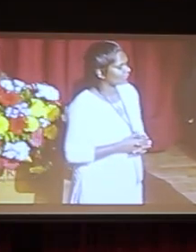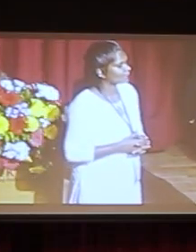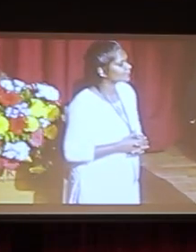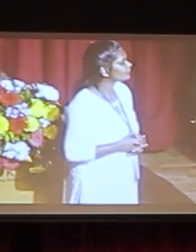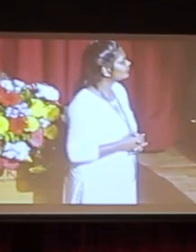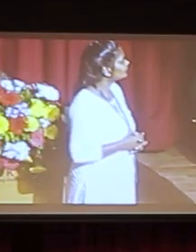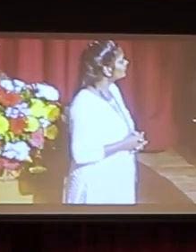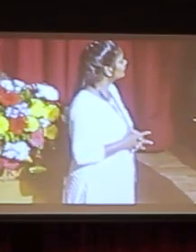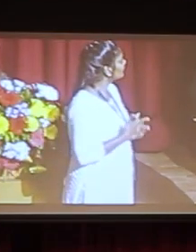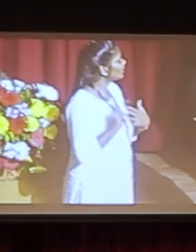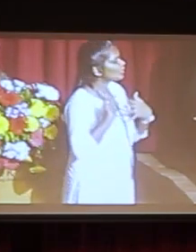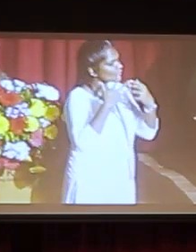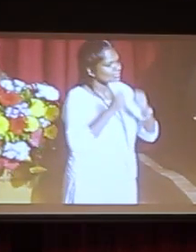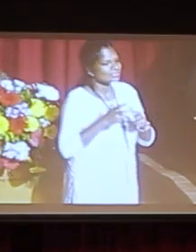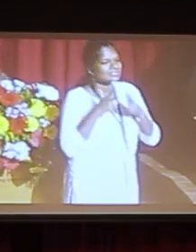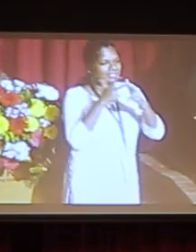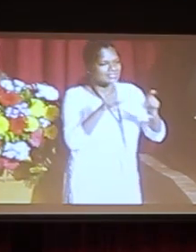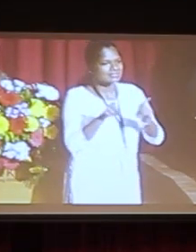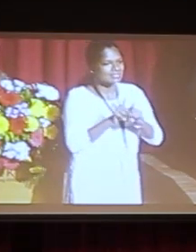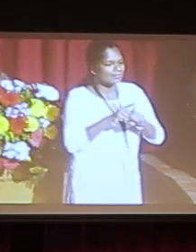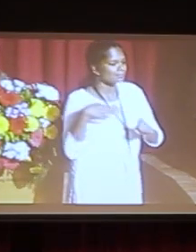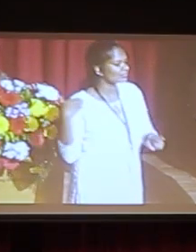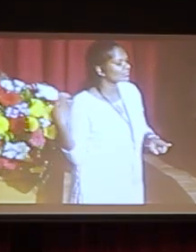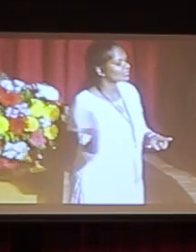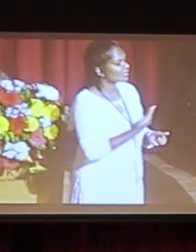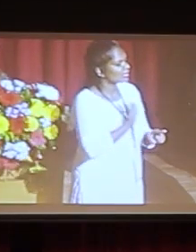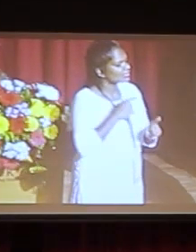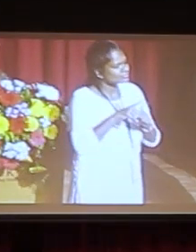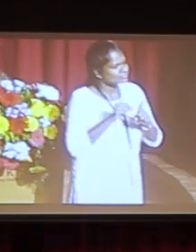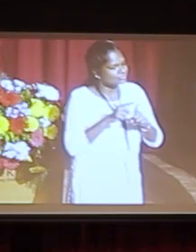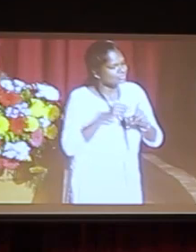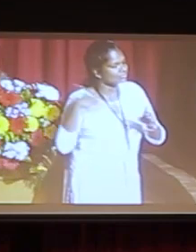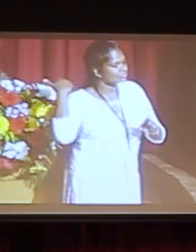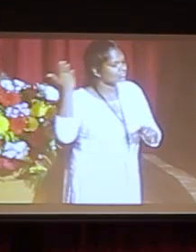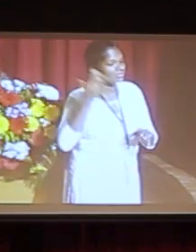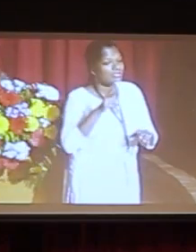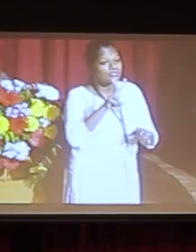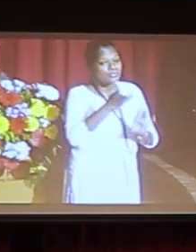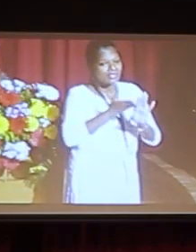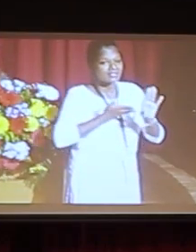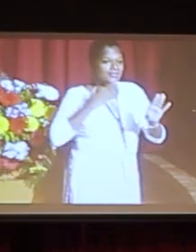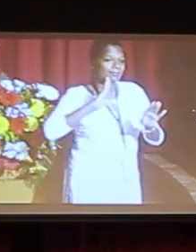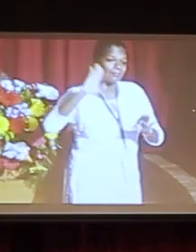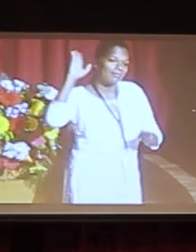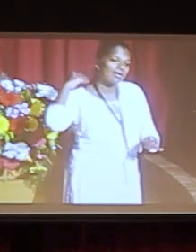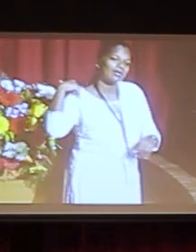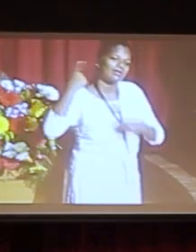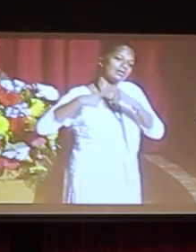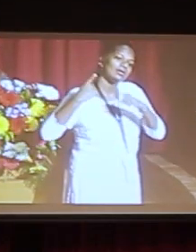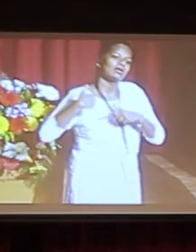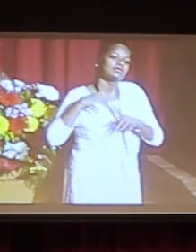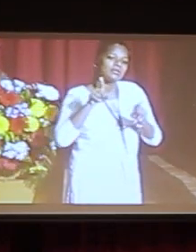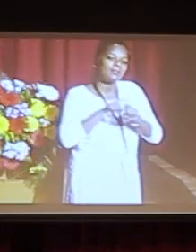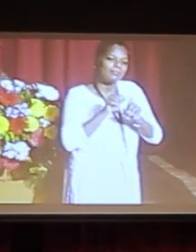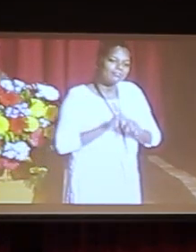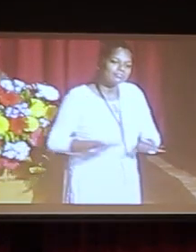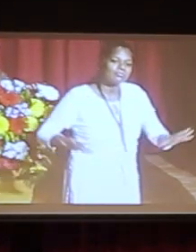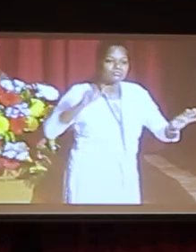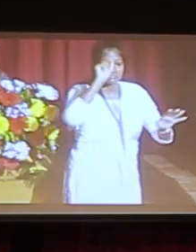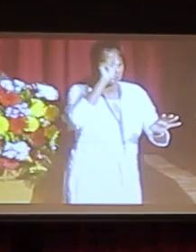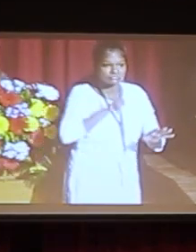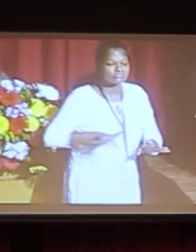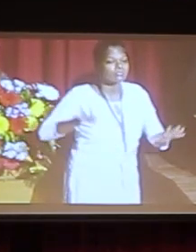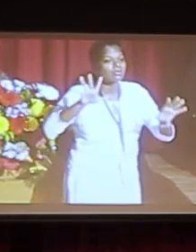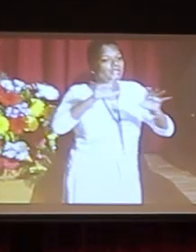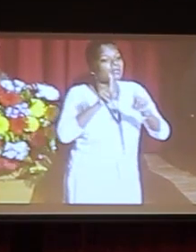Okay, I would like to tell you all that we have been doing this since the last 2 years across the country